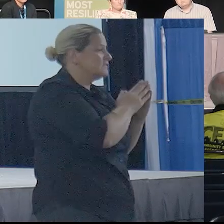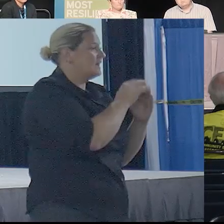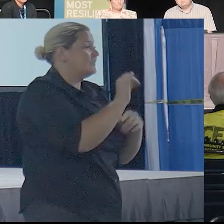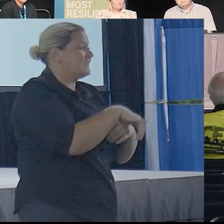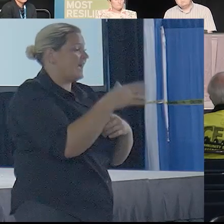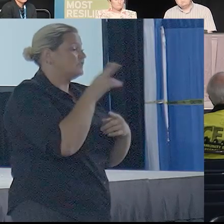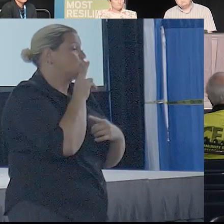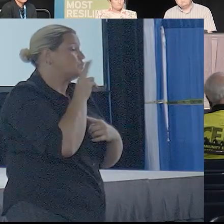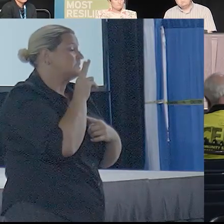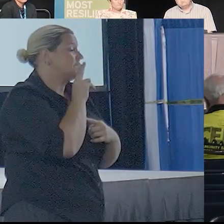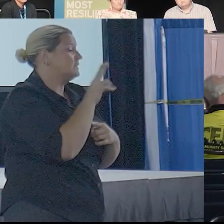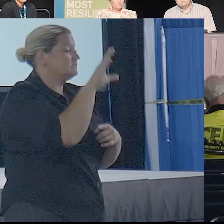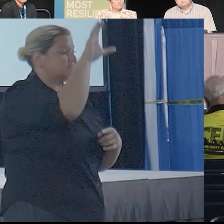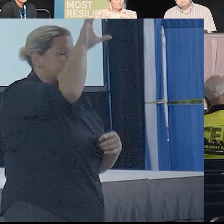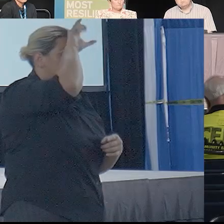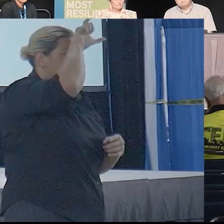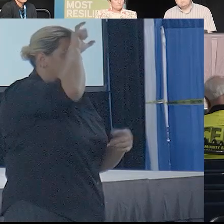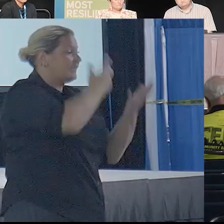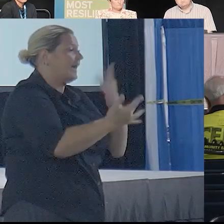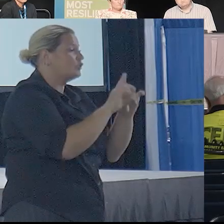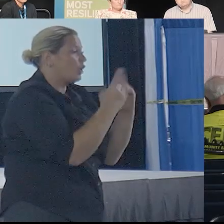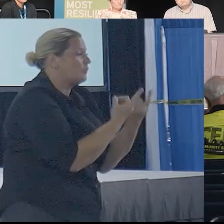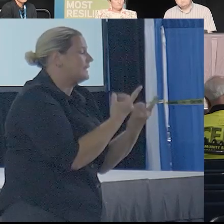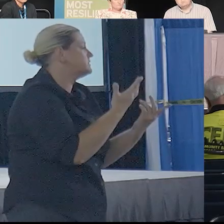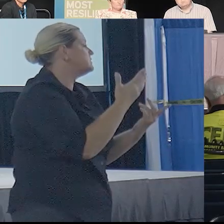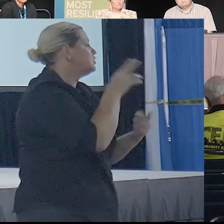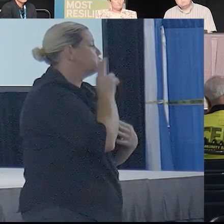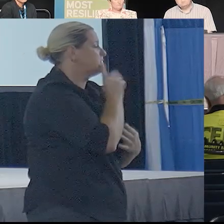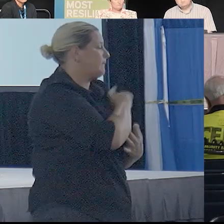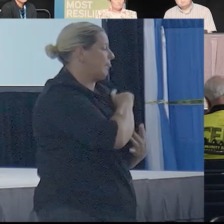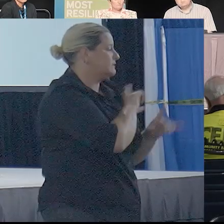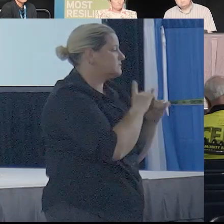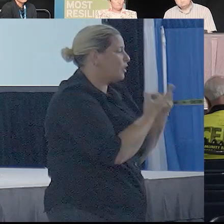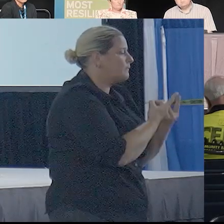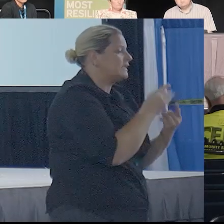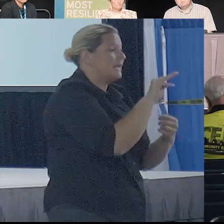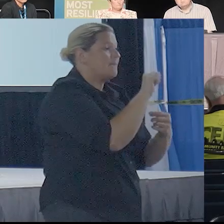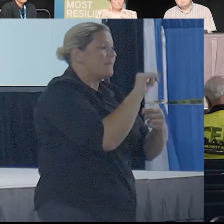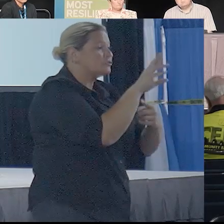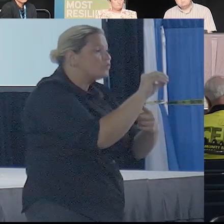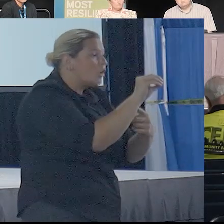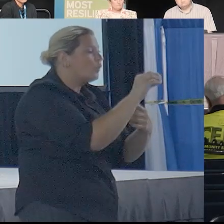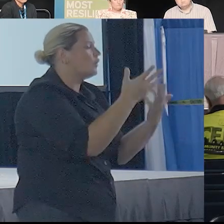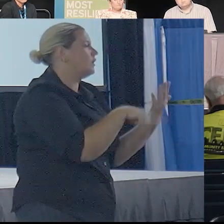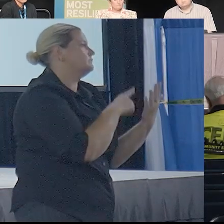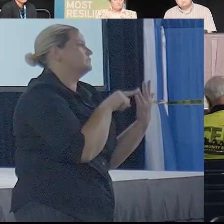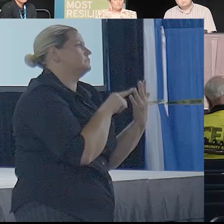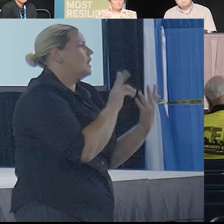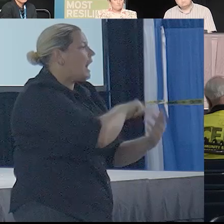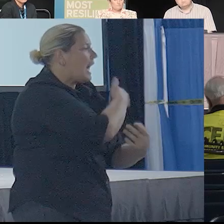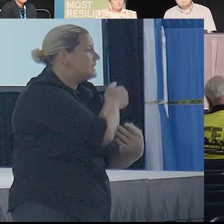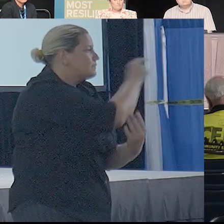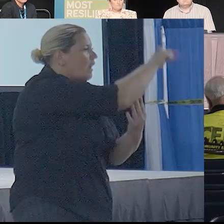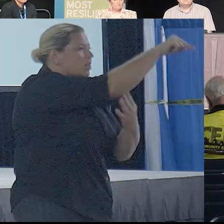Fire Department, Houston Police Department, Metro, number of the hospitals, some